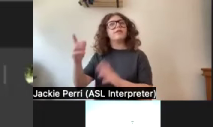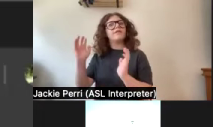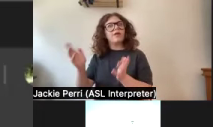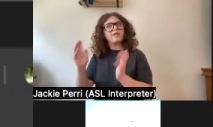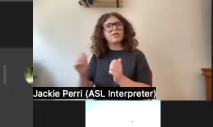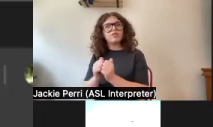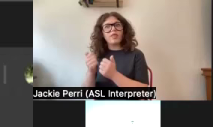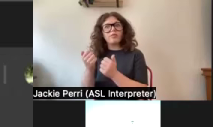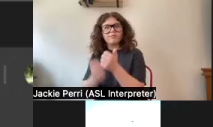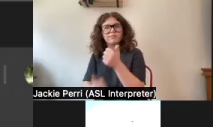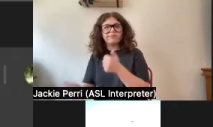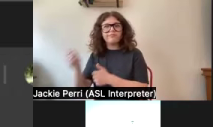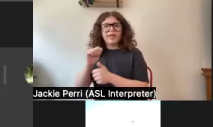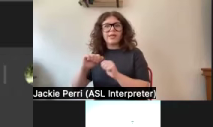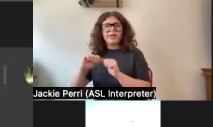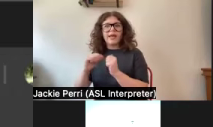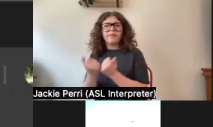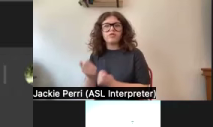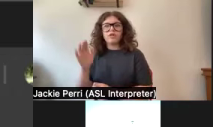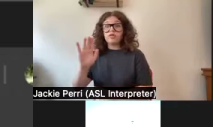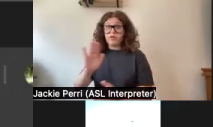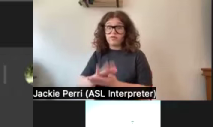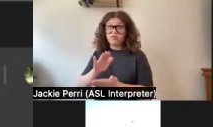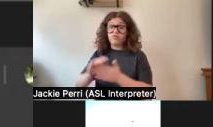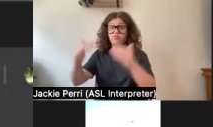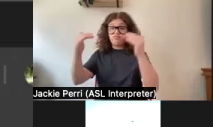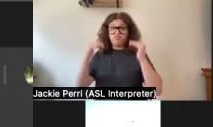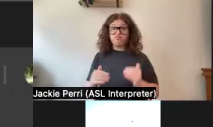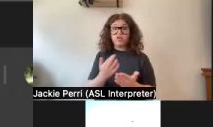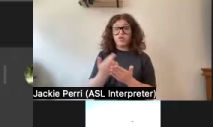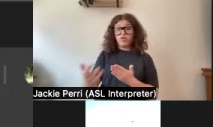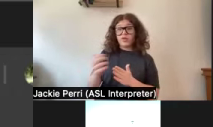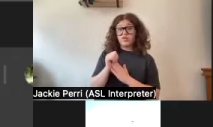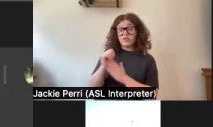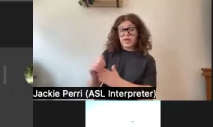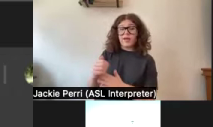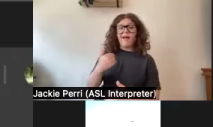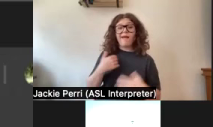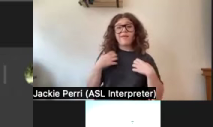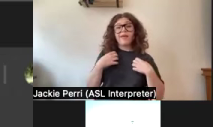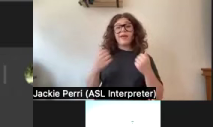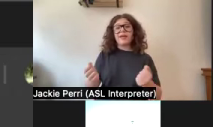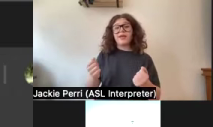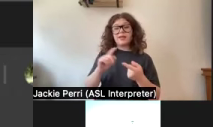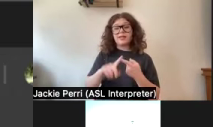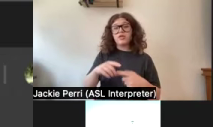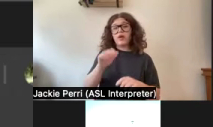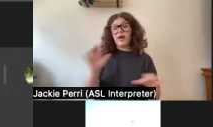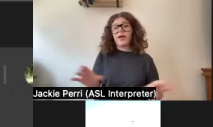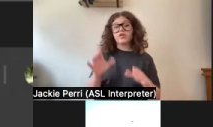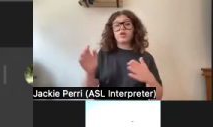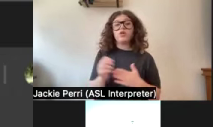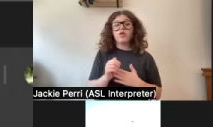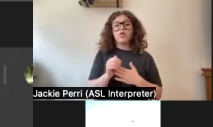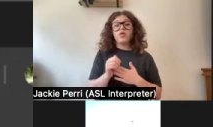school. And then our resource guide. We have Healing to Action has provided a resource guide for survivors of